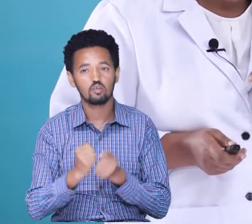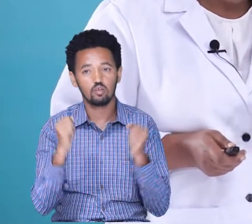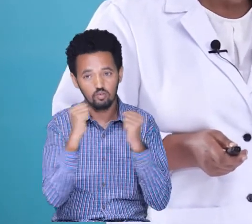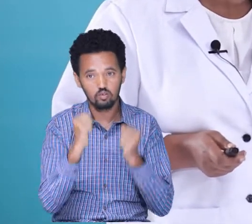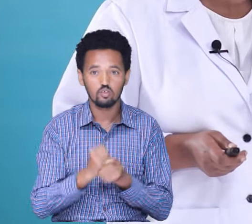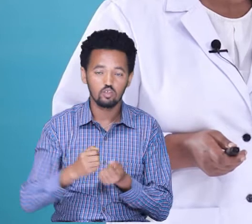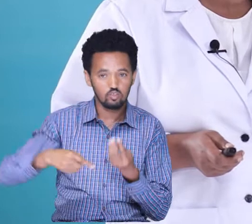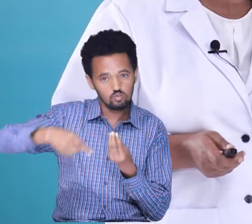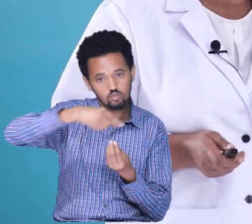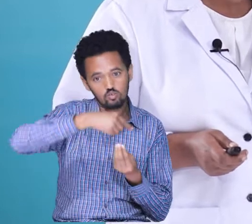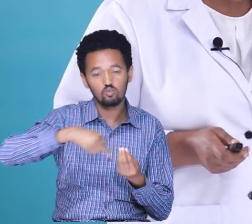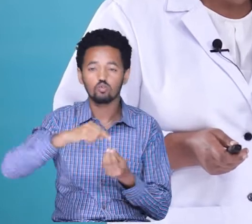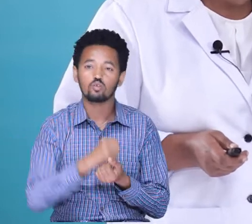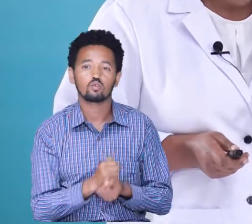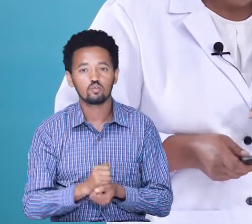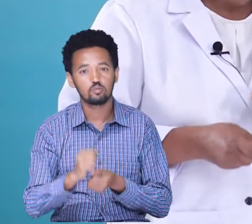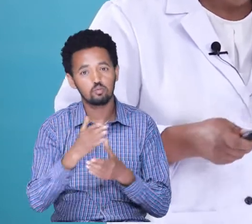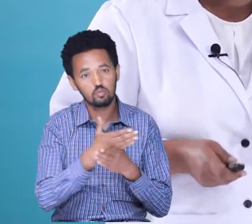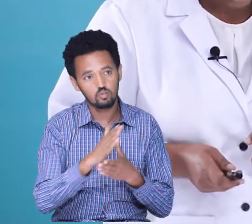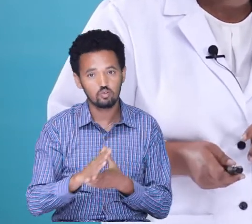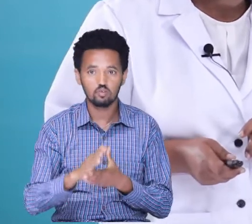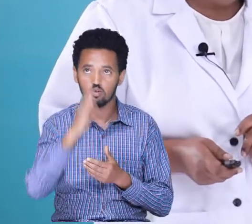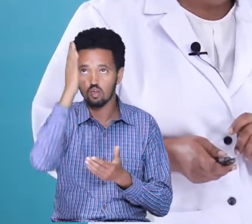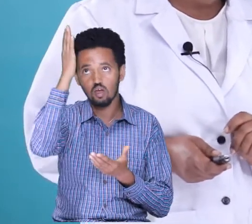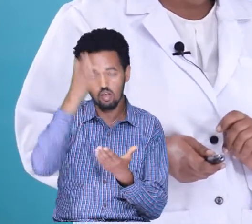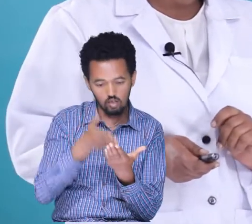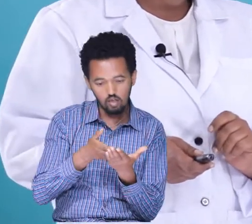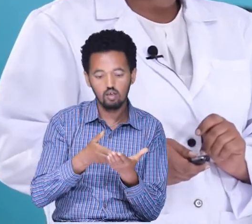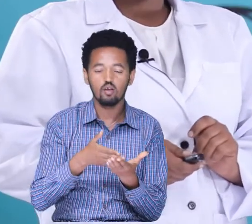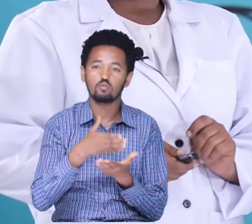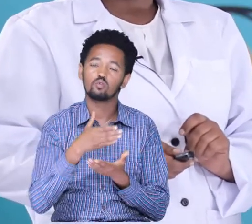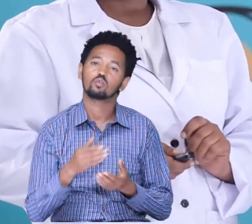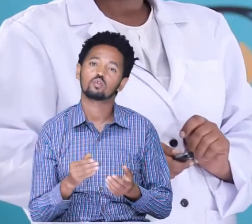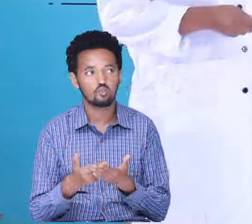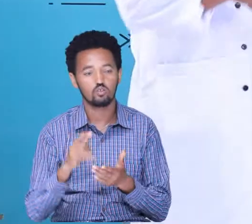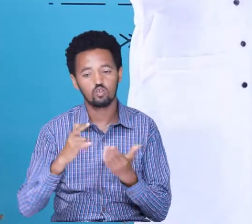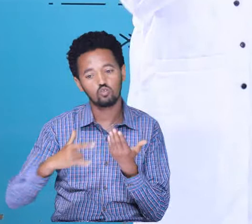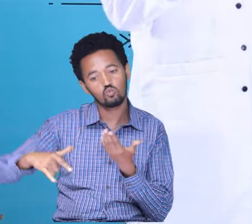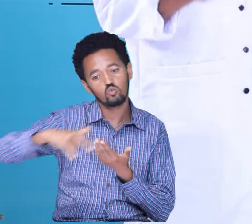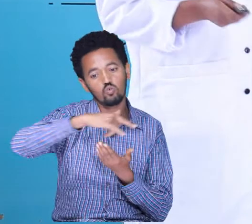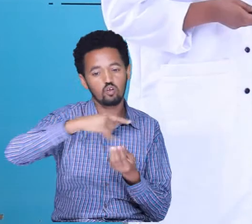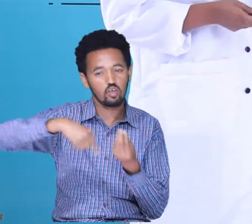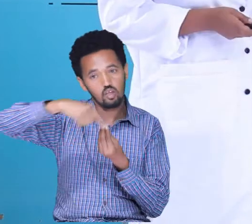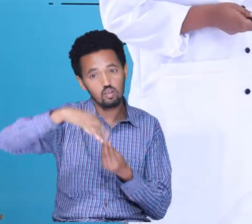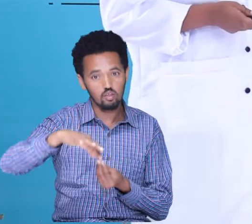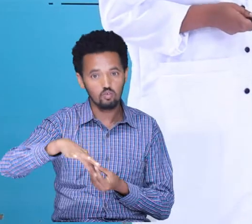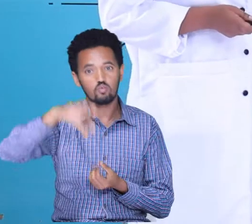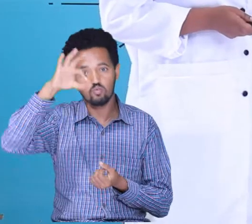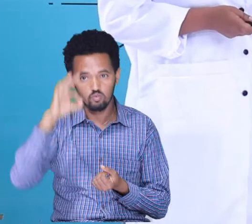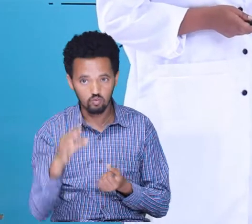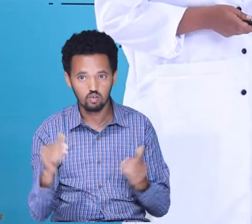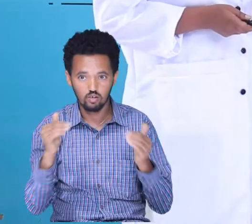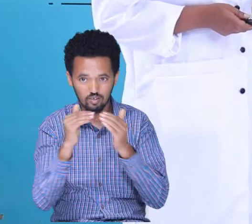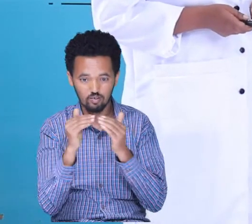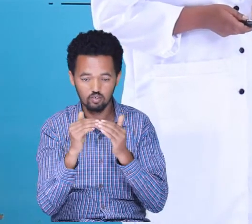is found between 66.5 degrees up to 90 degrees north and south of the equator. Area found around the